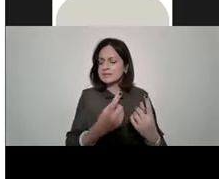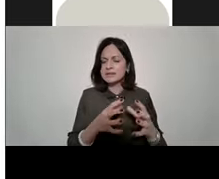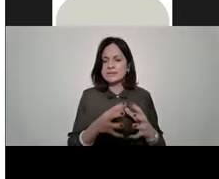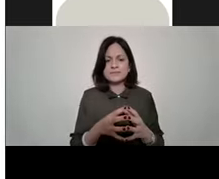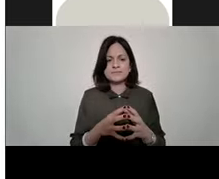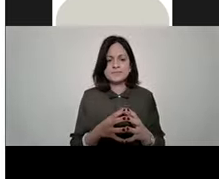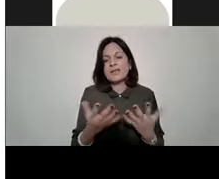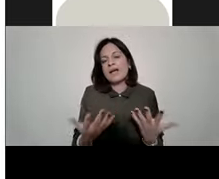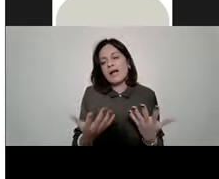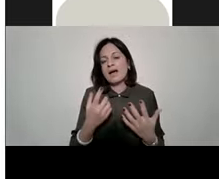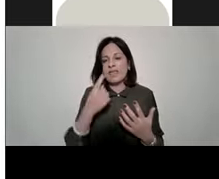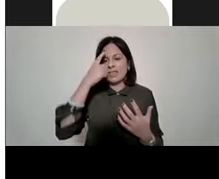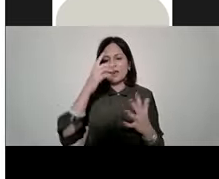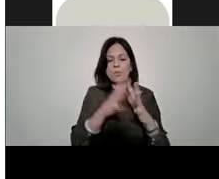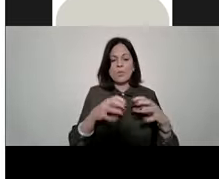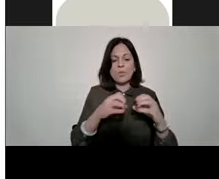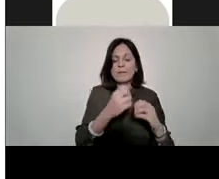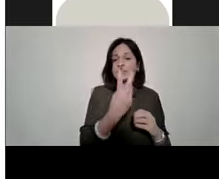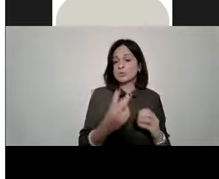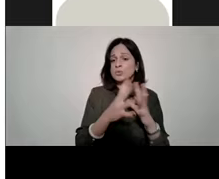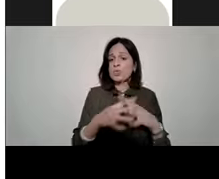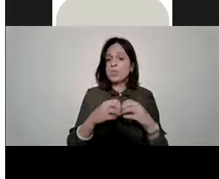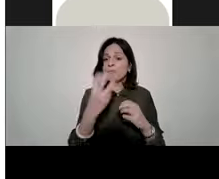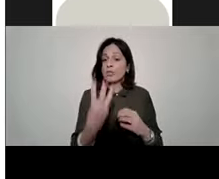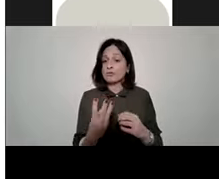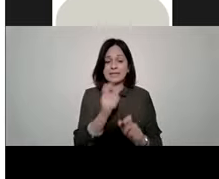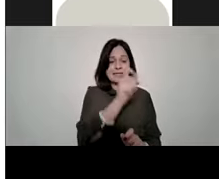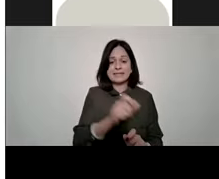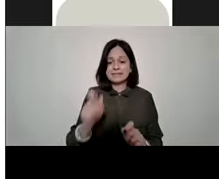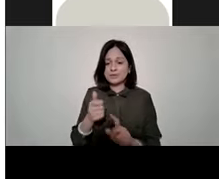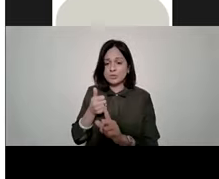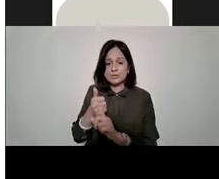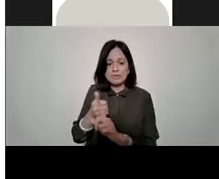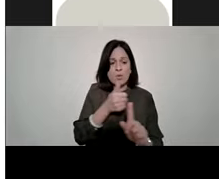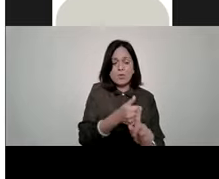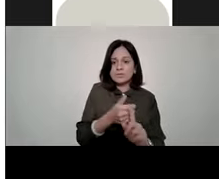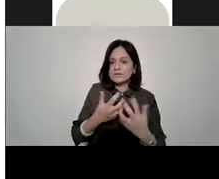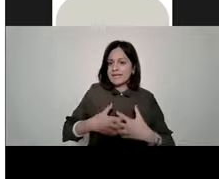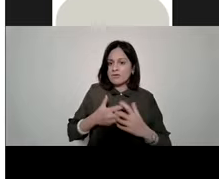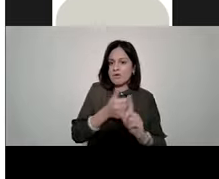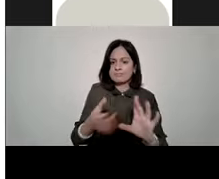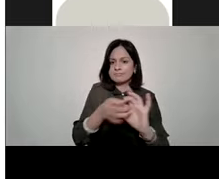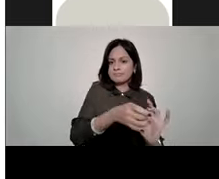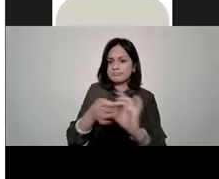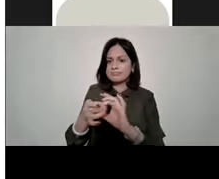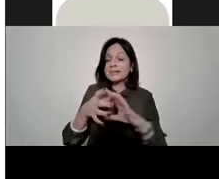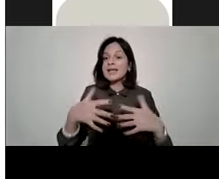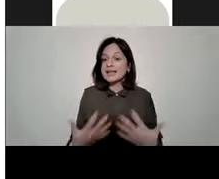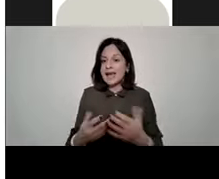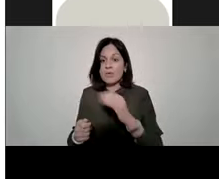unlike, I suppose, Web 2 and Web 3, where individuals are collaborating together and supported by technology, here we'll have kind of